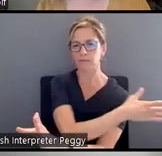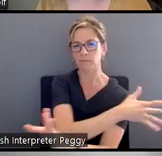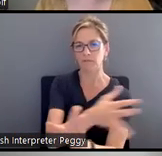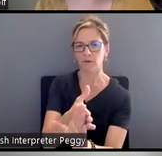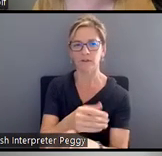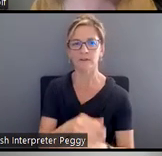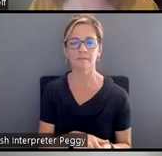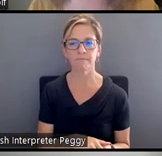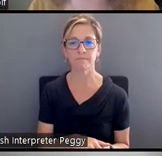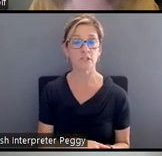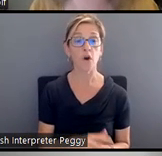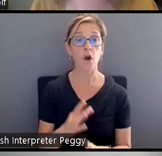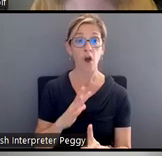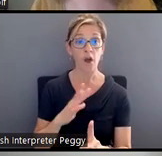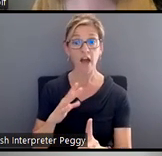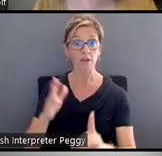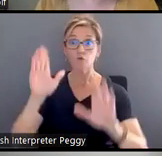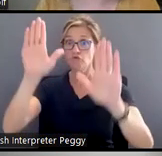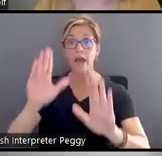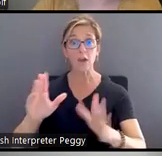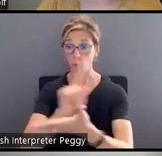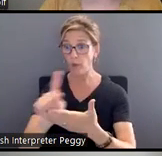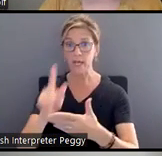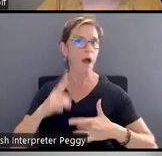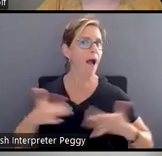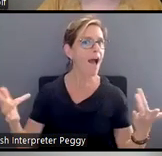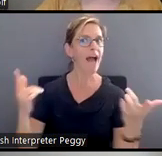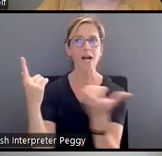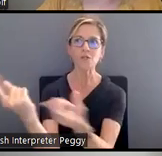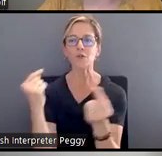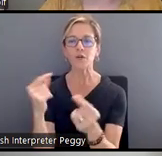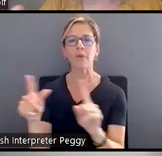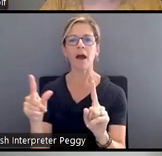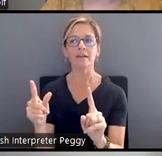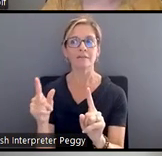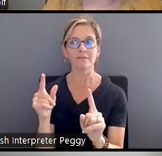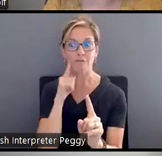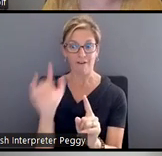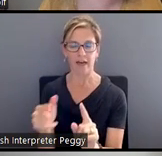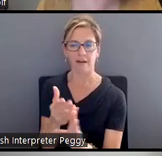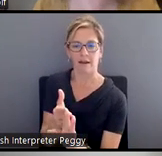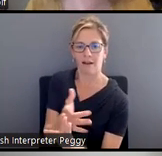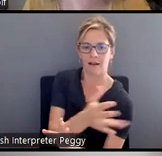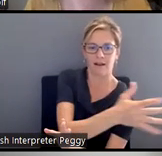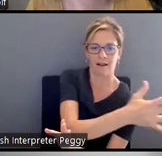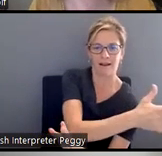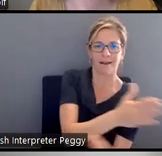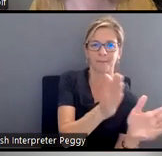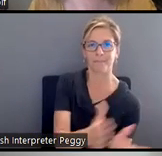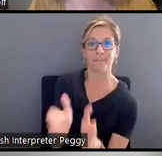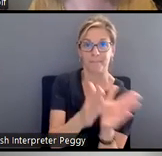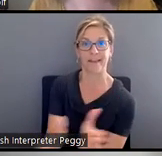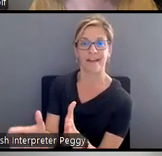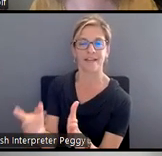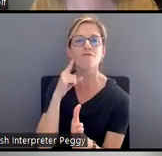this, this, and this. Great. We've got 4.5 months. Now we're going to back up from that goal and figure out where we need to put